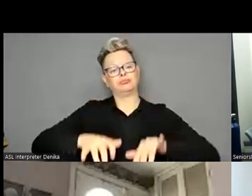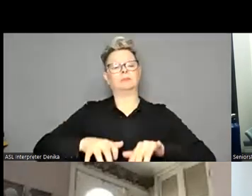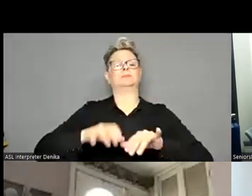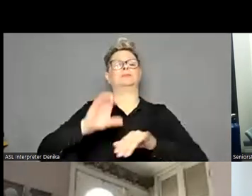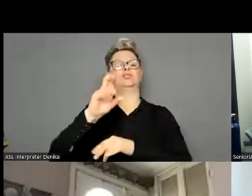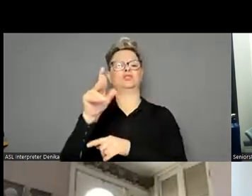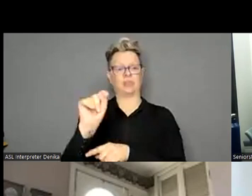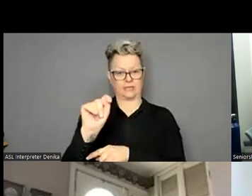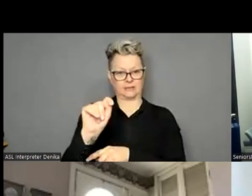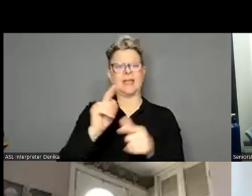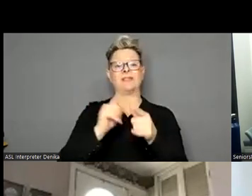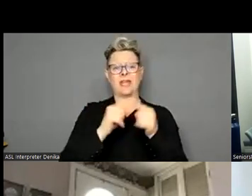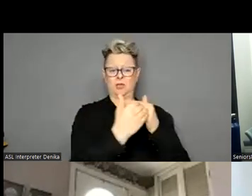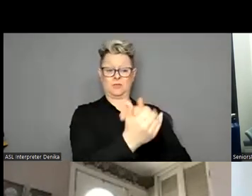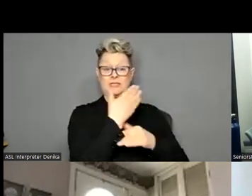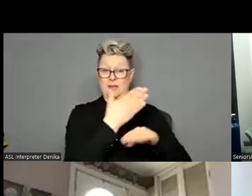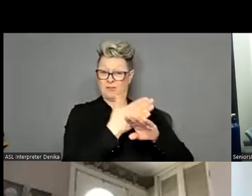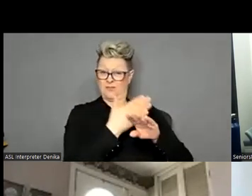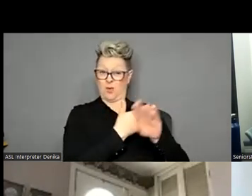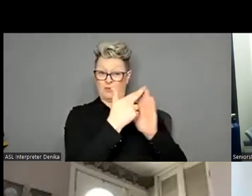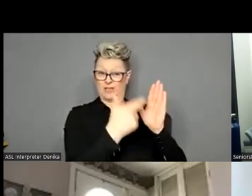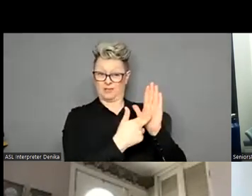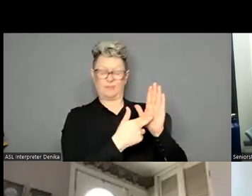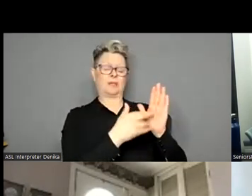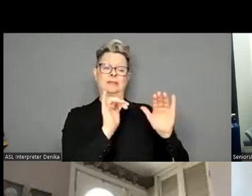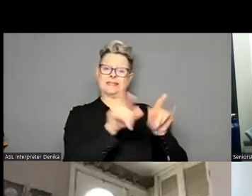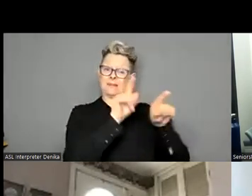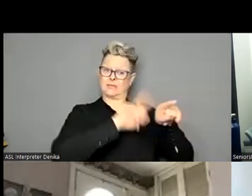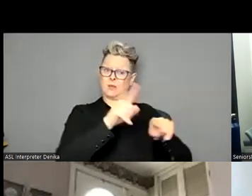the ones that you sent to us upon registration.